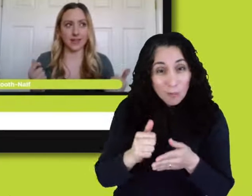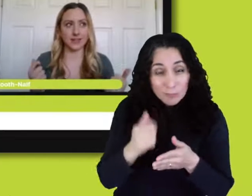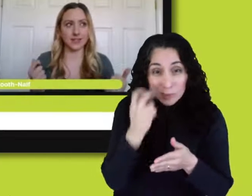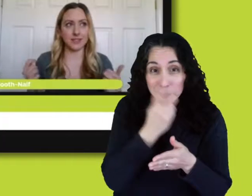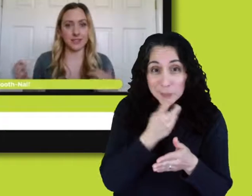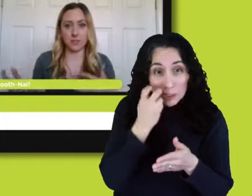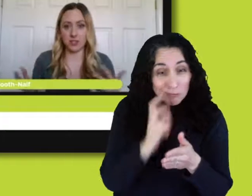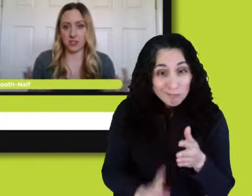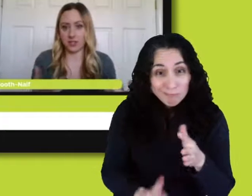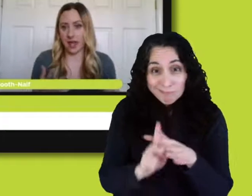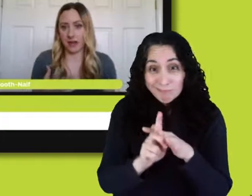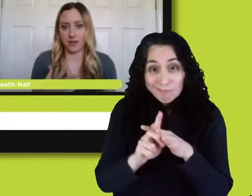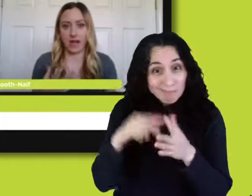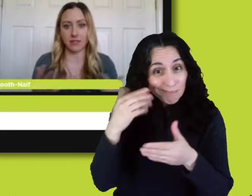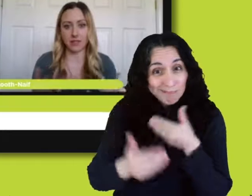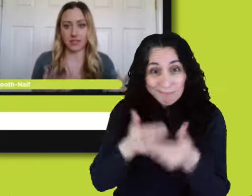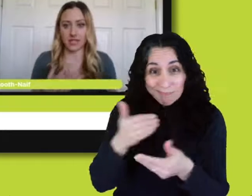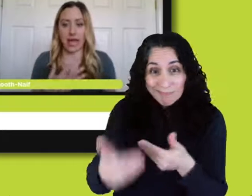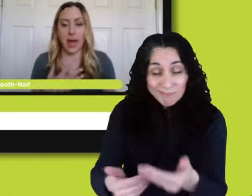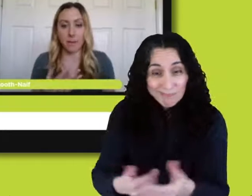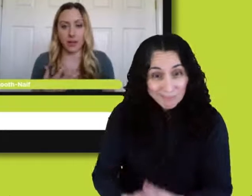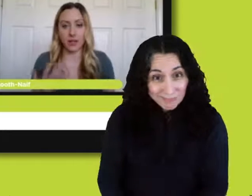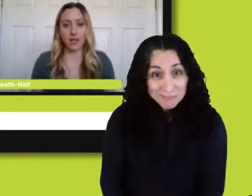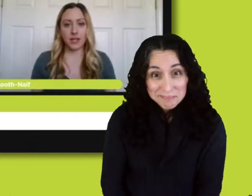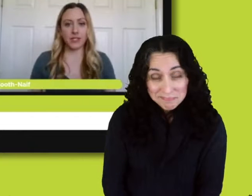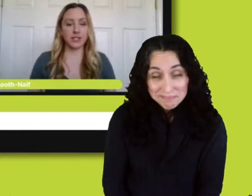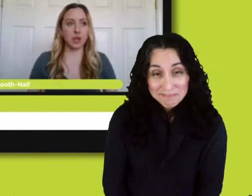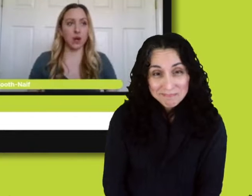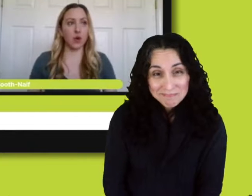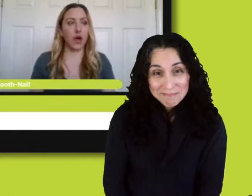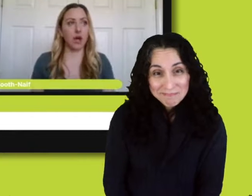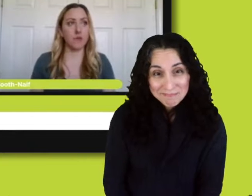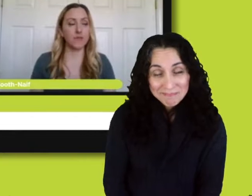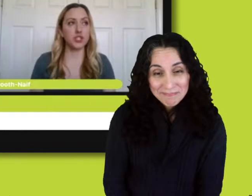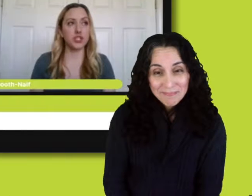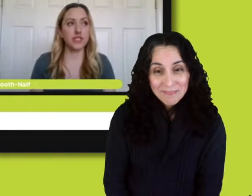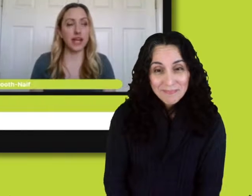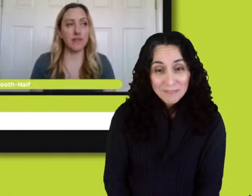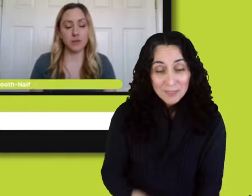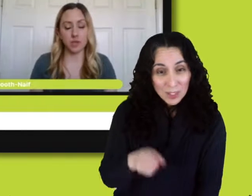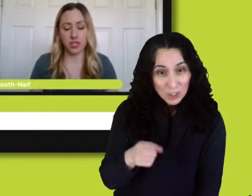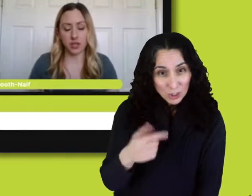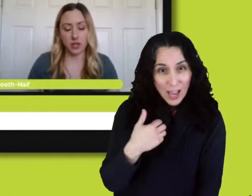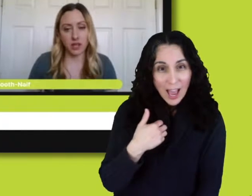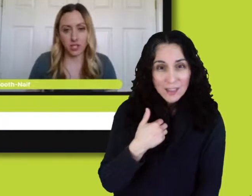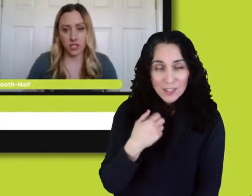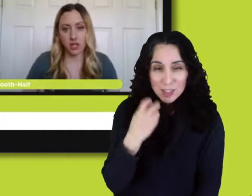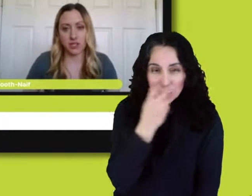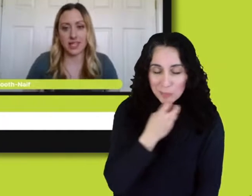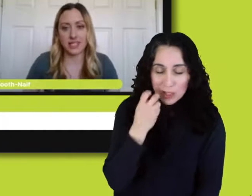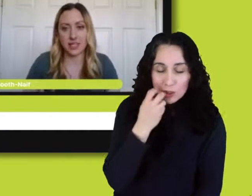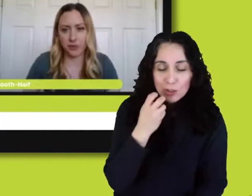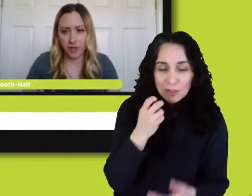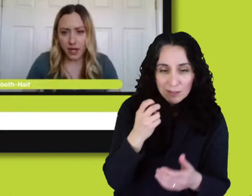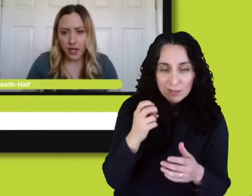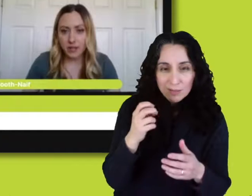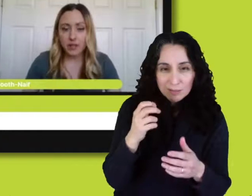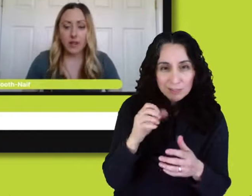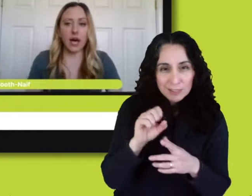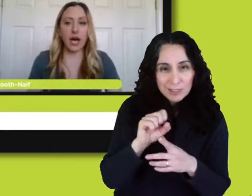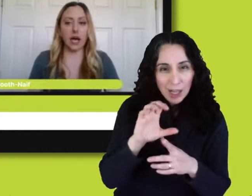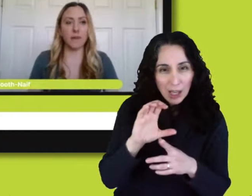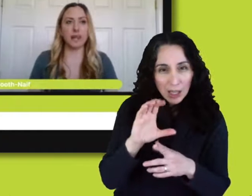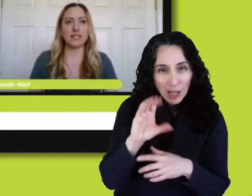realign, and speech just kind of now starts to happen. So she does have a speech condition called